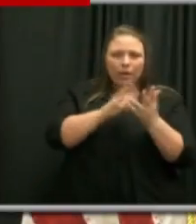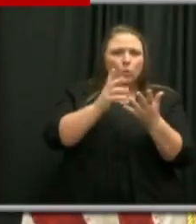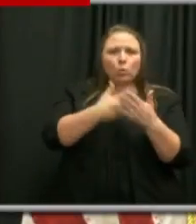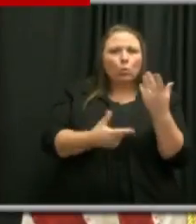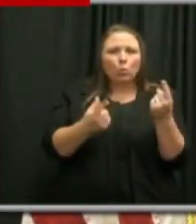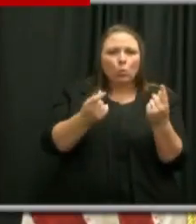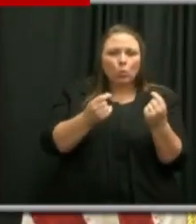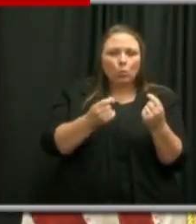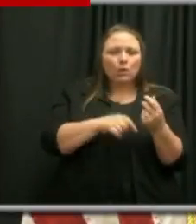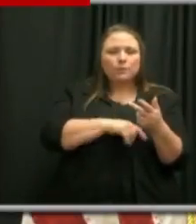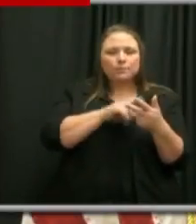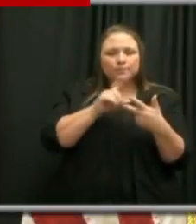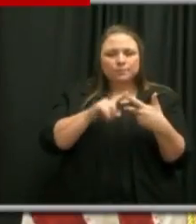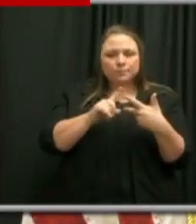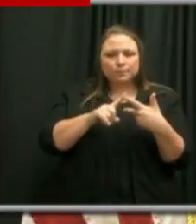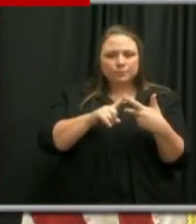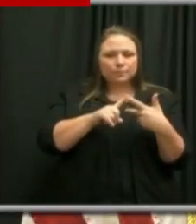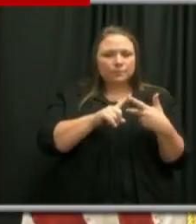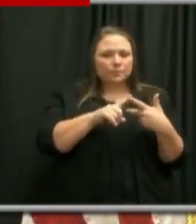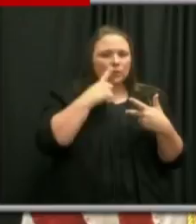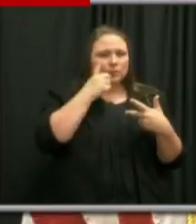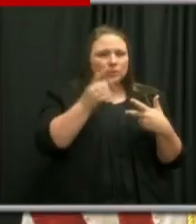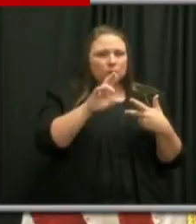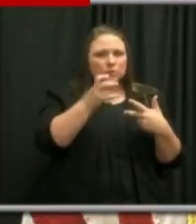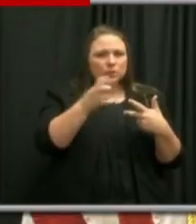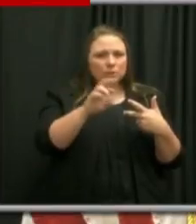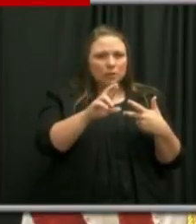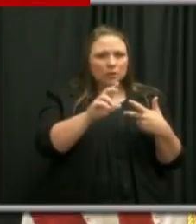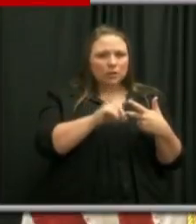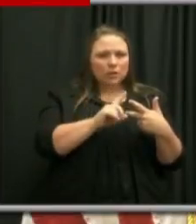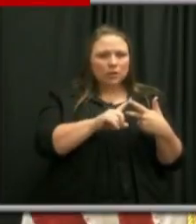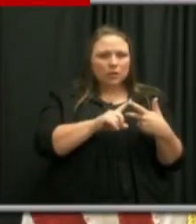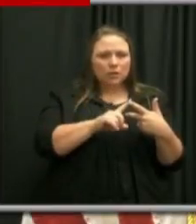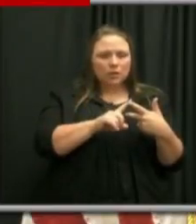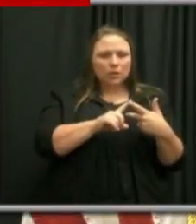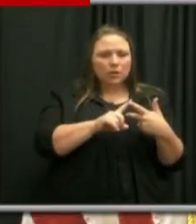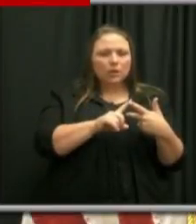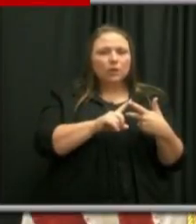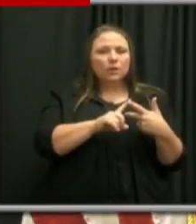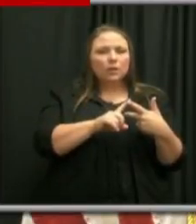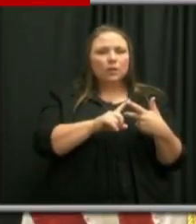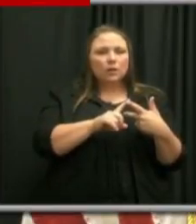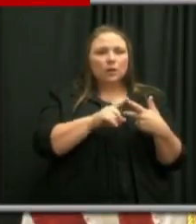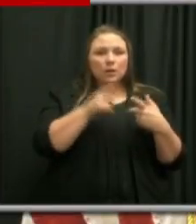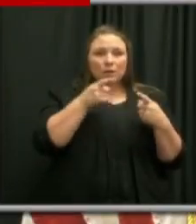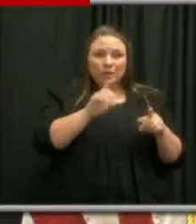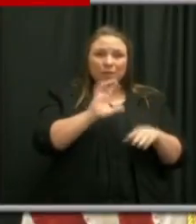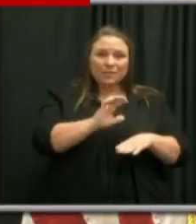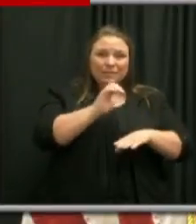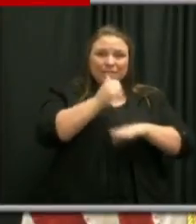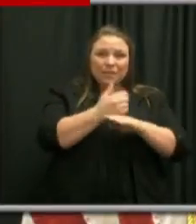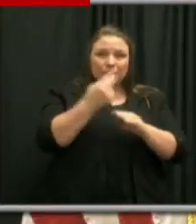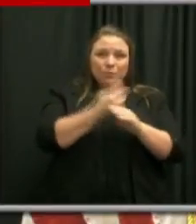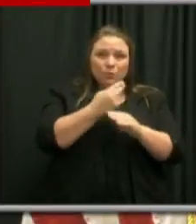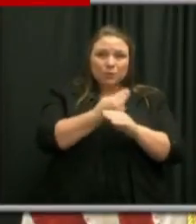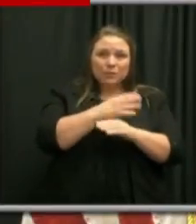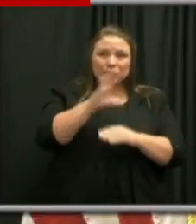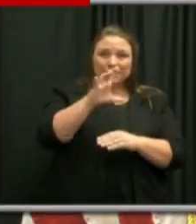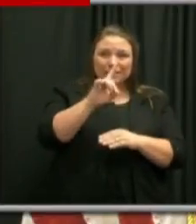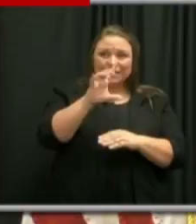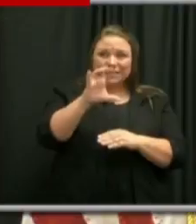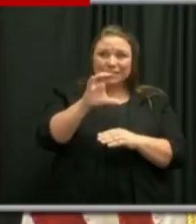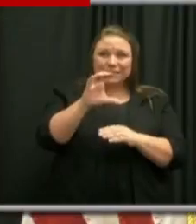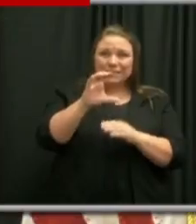fairgrounds? And the other question for Dr. Jahangir is, were the shelters at the fairgrounds set up using CDC